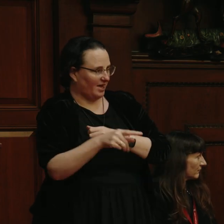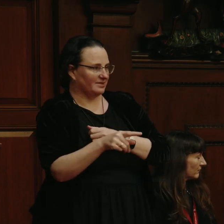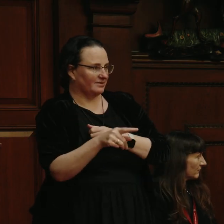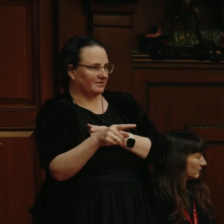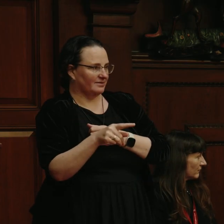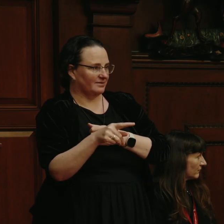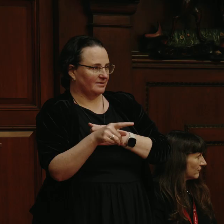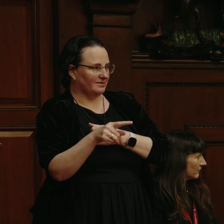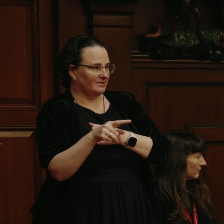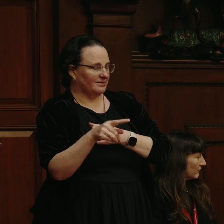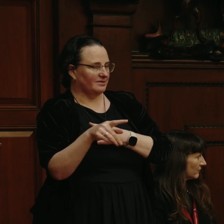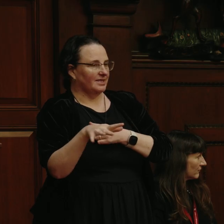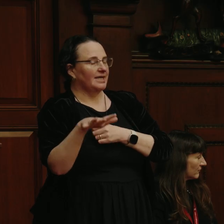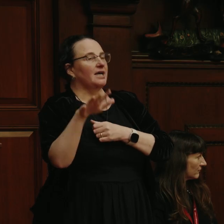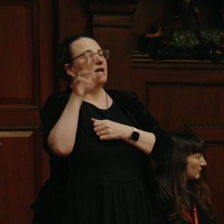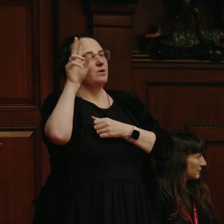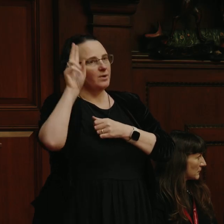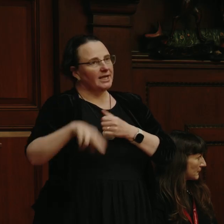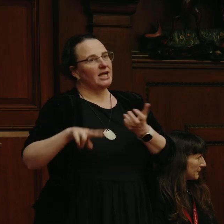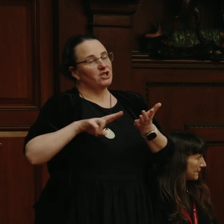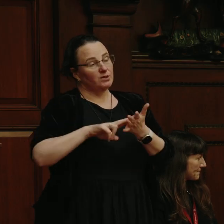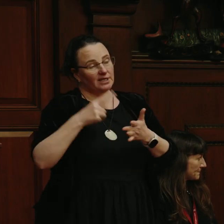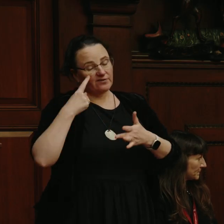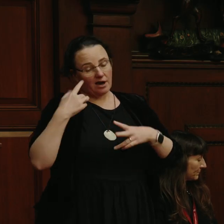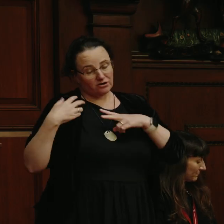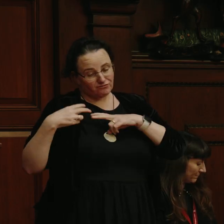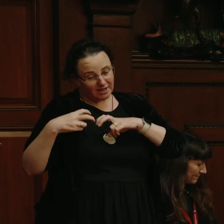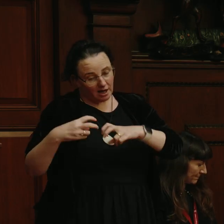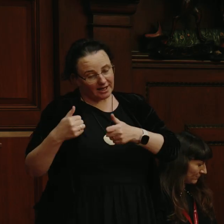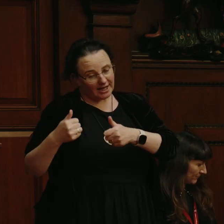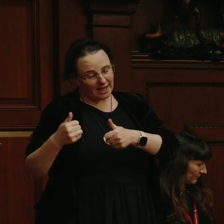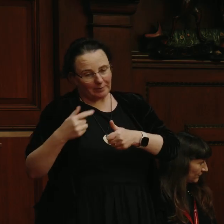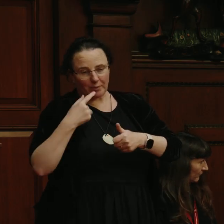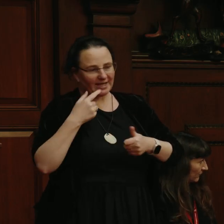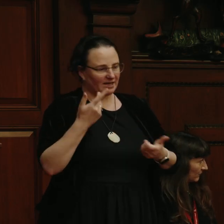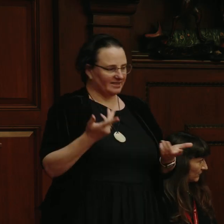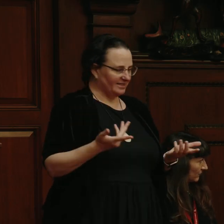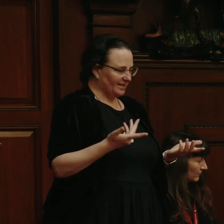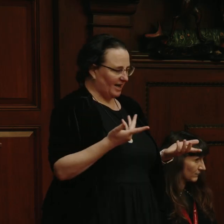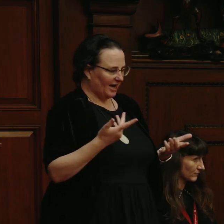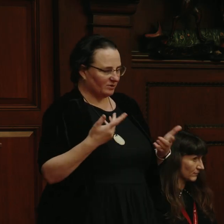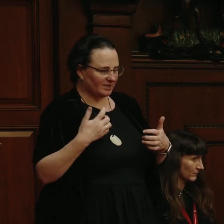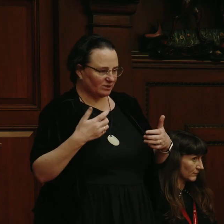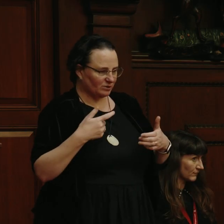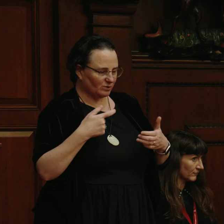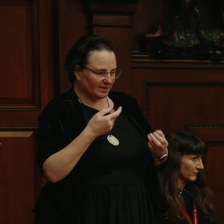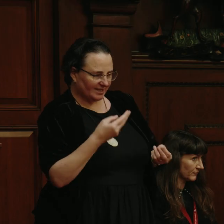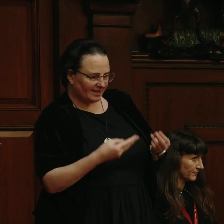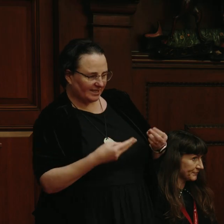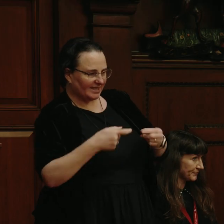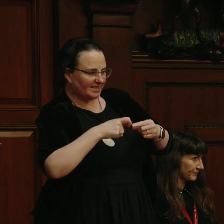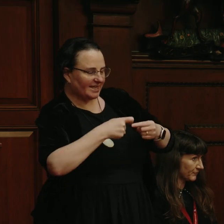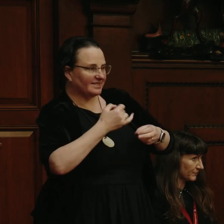And we can use them for research. They're very interesting in that way, but we can't test them in the clinic. They wouldn't be useful. So